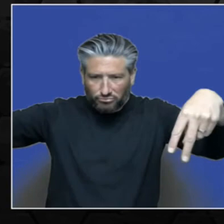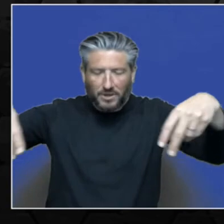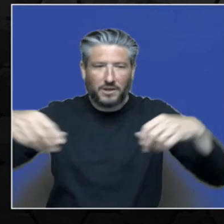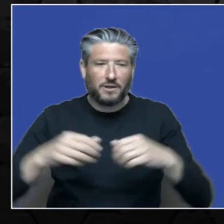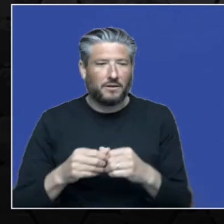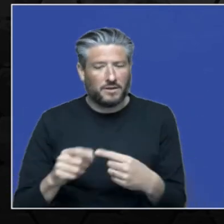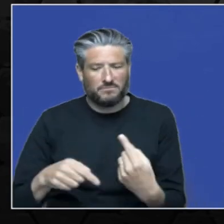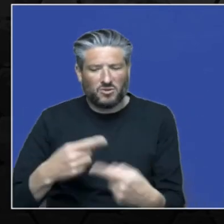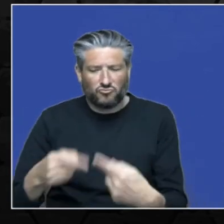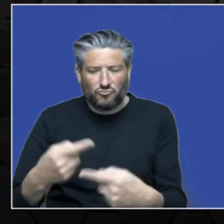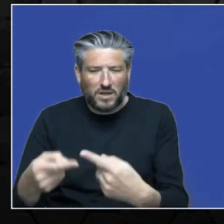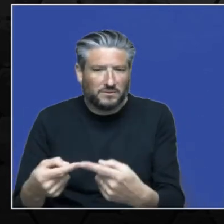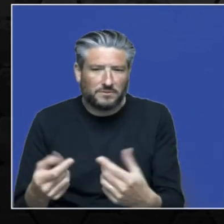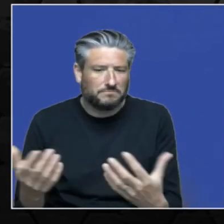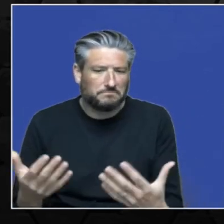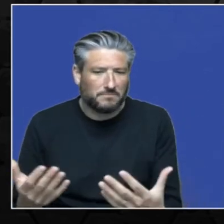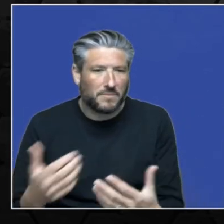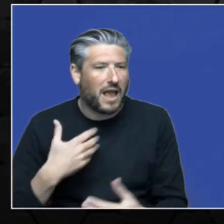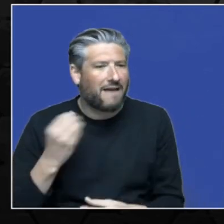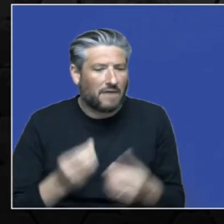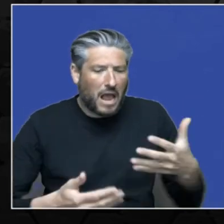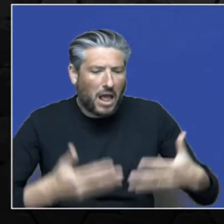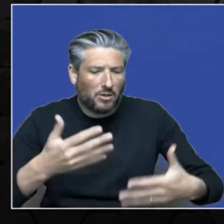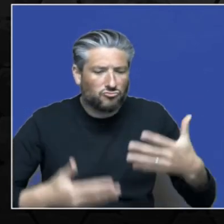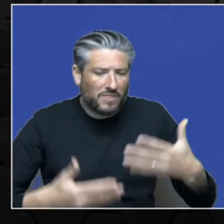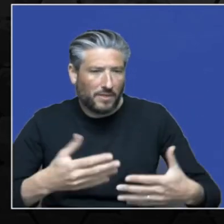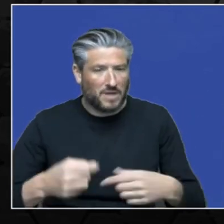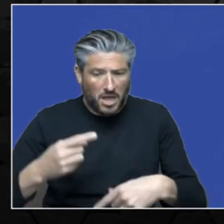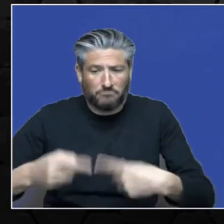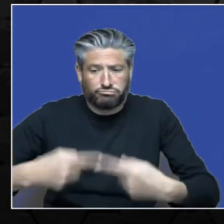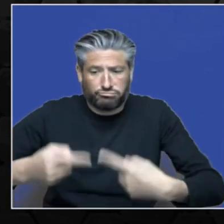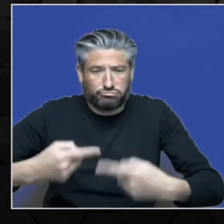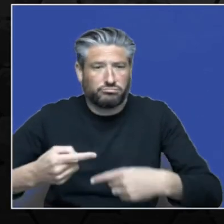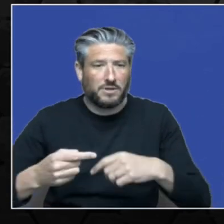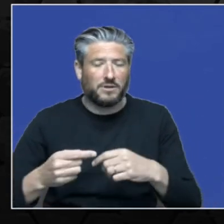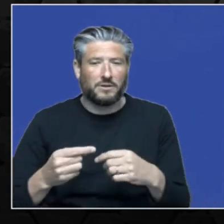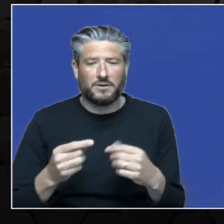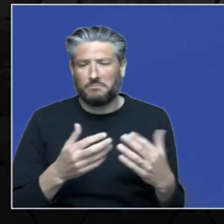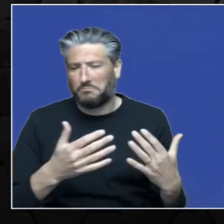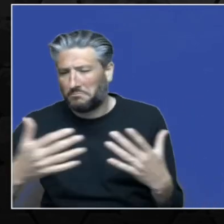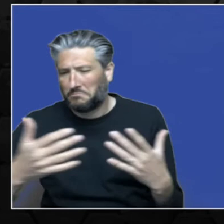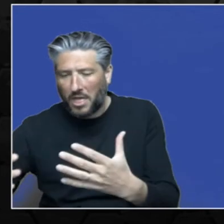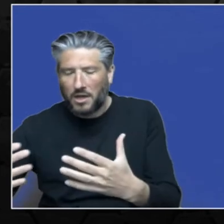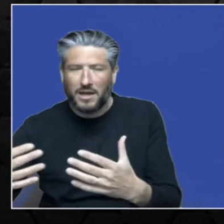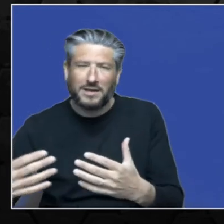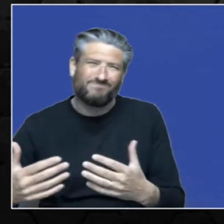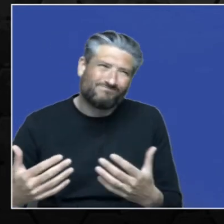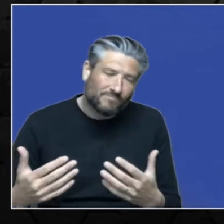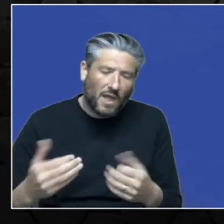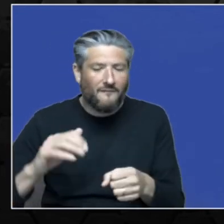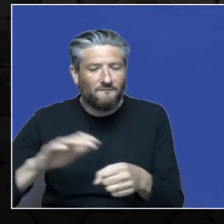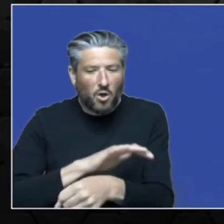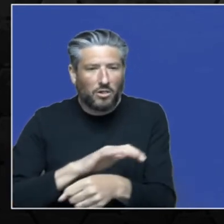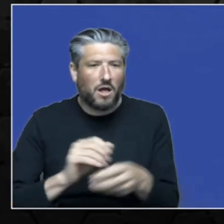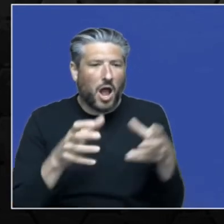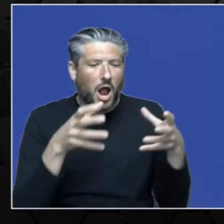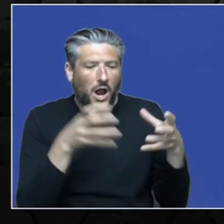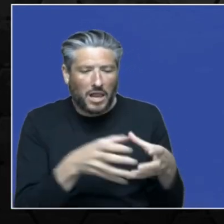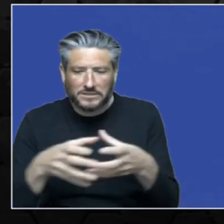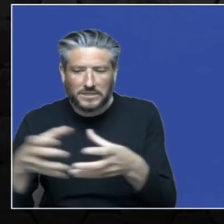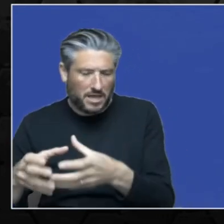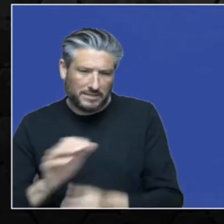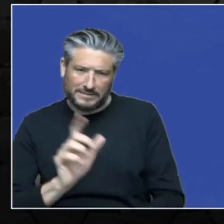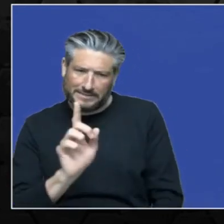we run this algorithm on it, which it's not completely clustering. It's different from clustering because in clustering we